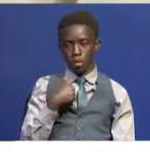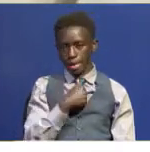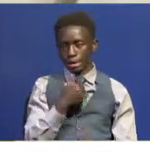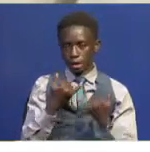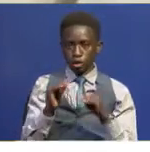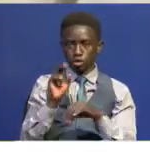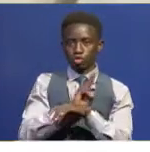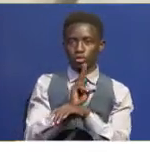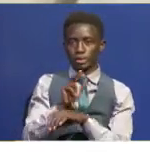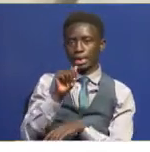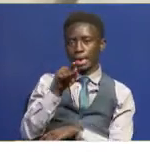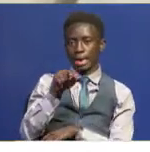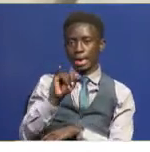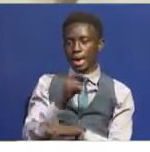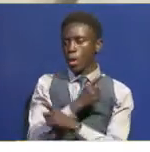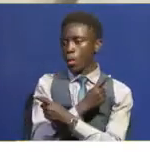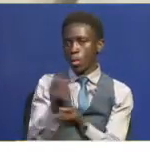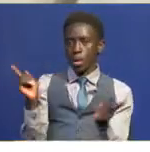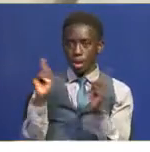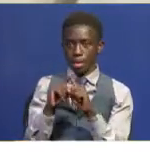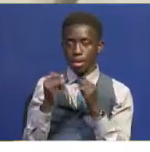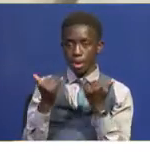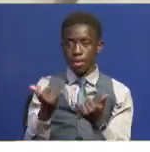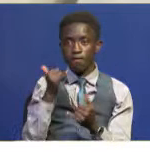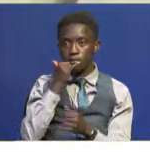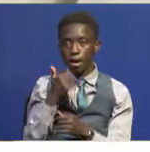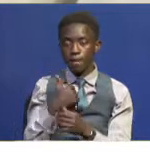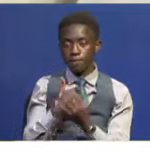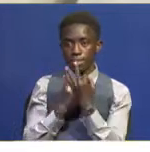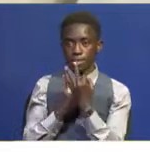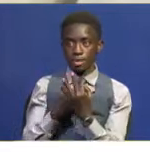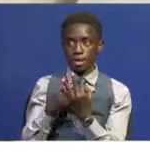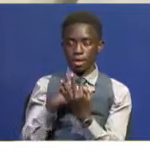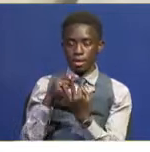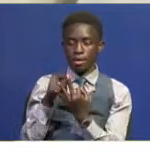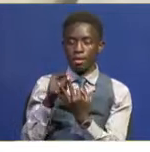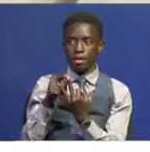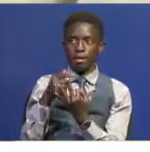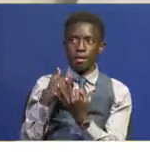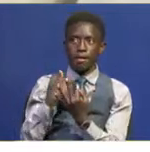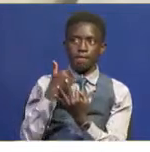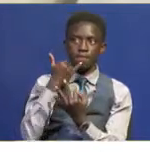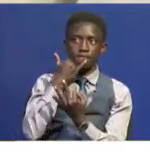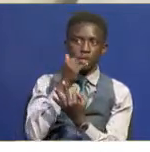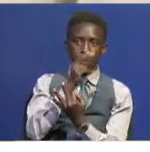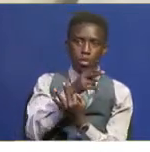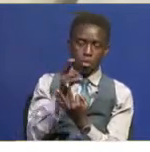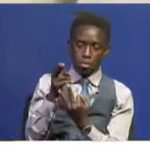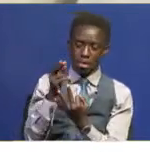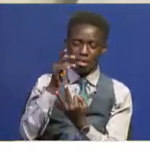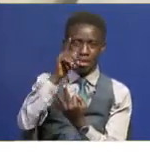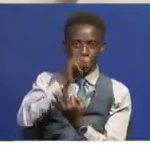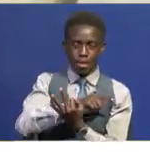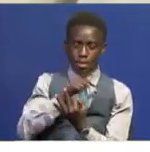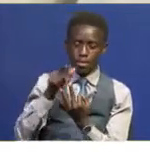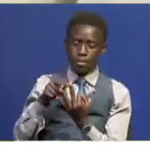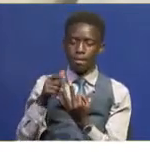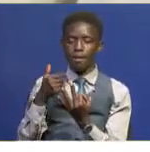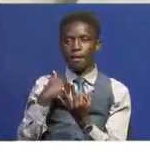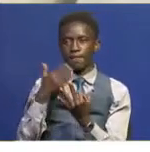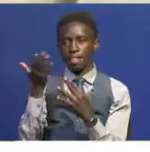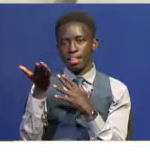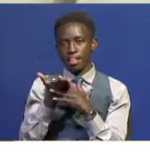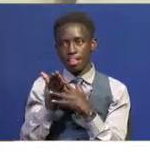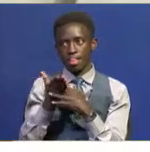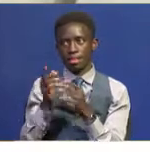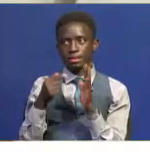our devices run within three major categories. So we have the flagship phones, we have the mid-range phones, whereby, for example, the